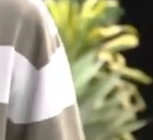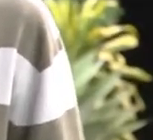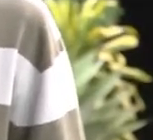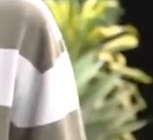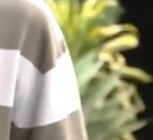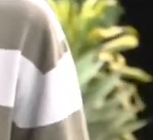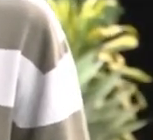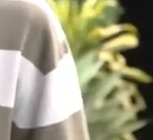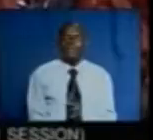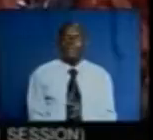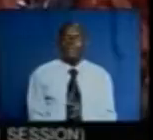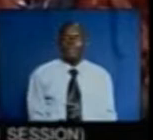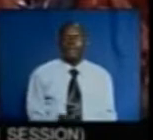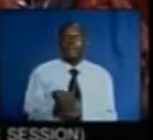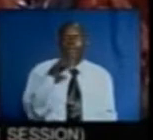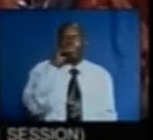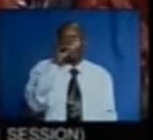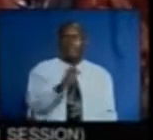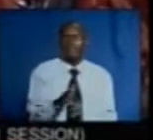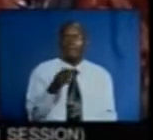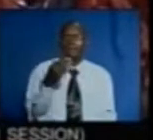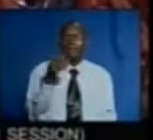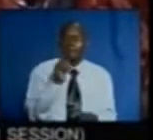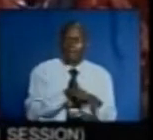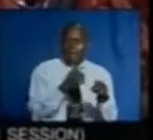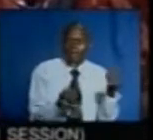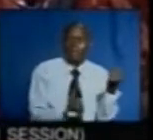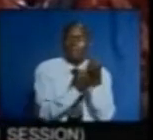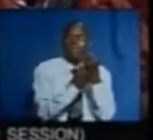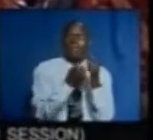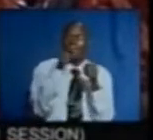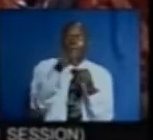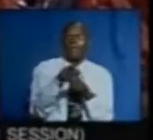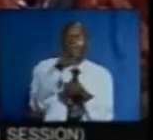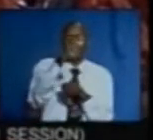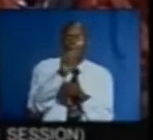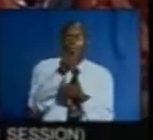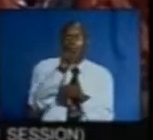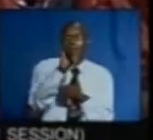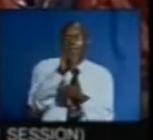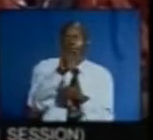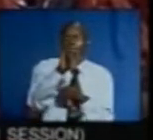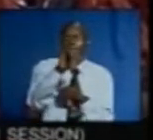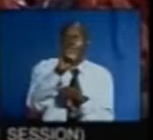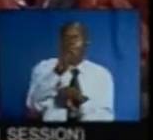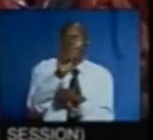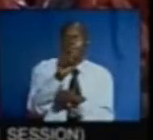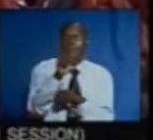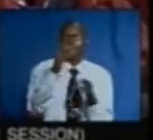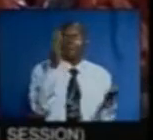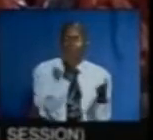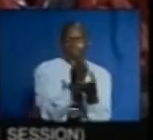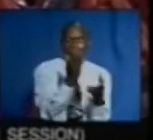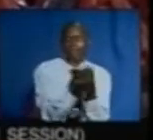the IEBC? That seemed to be the feeling in Parliament yesterday when the legislators, angered by their failure to get a 2